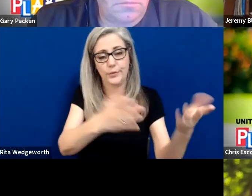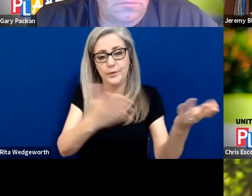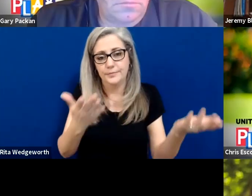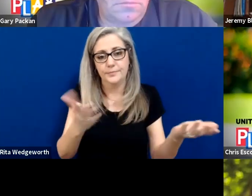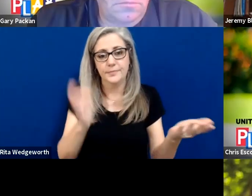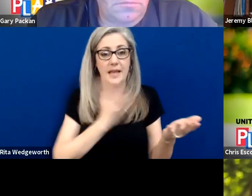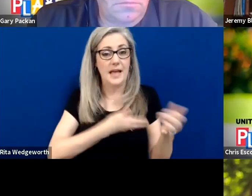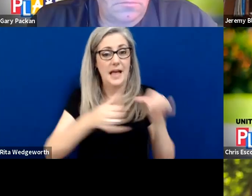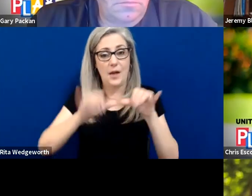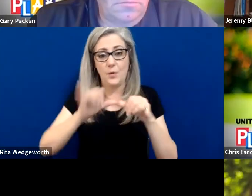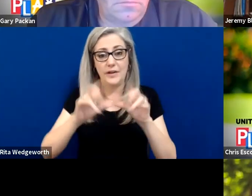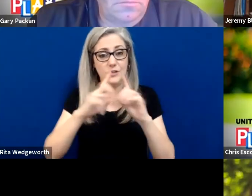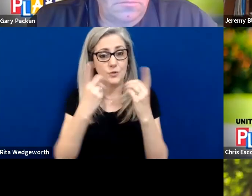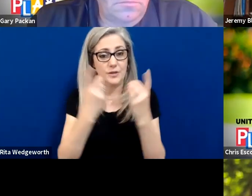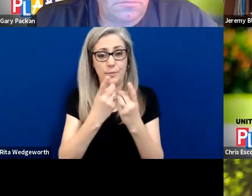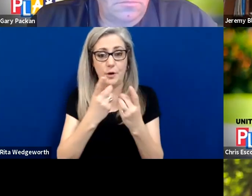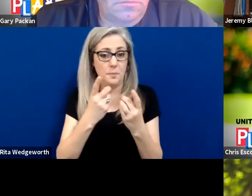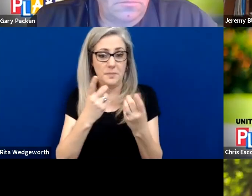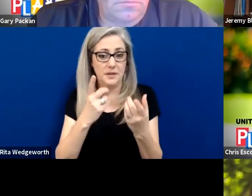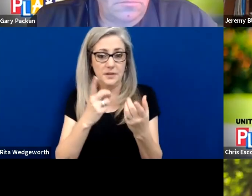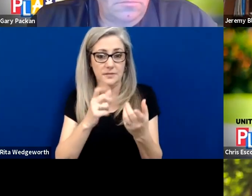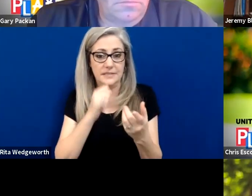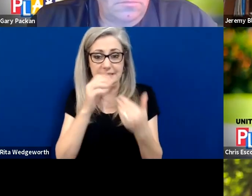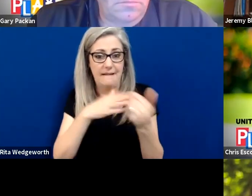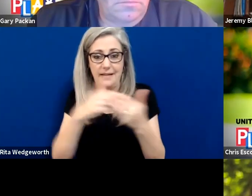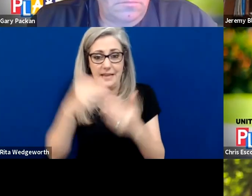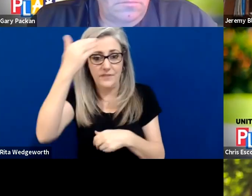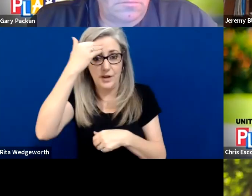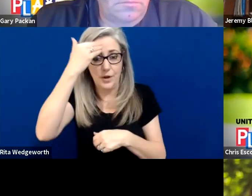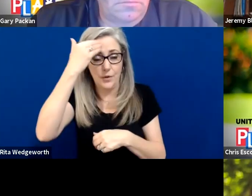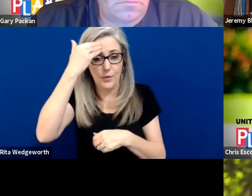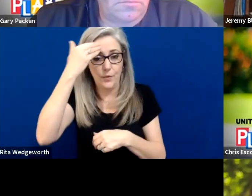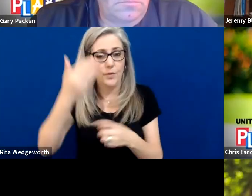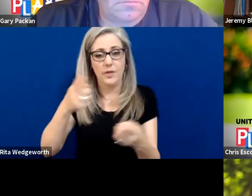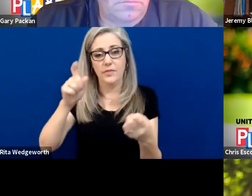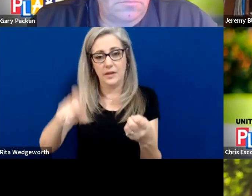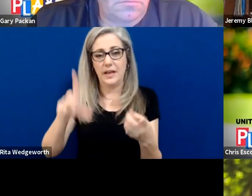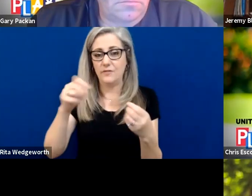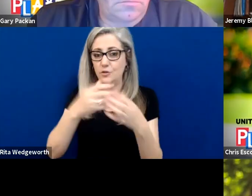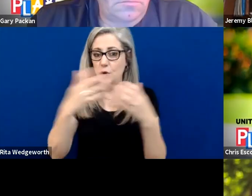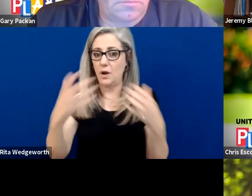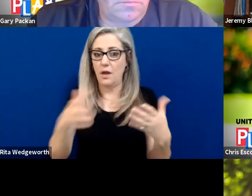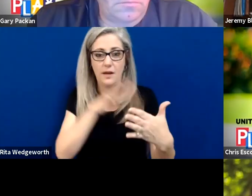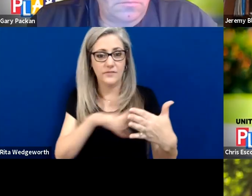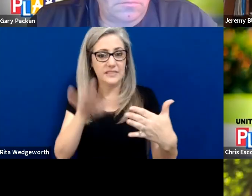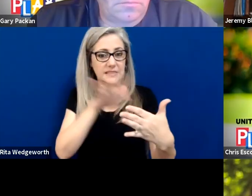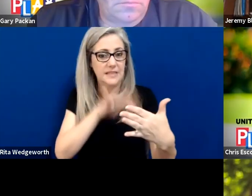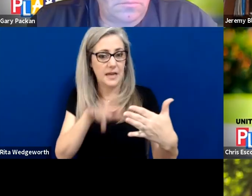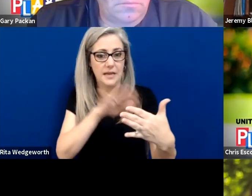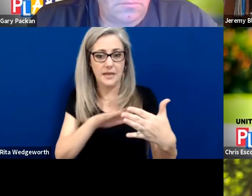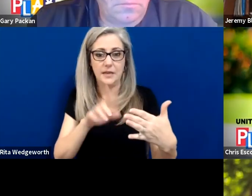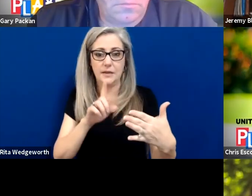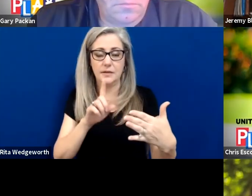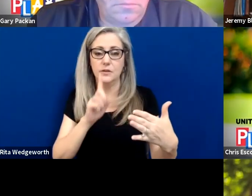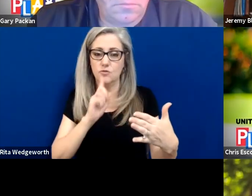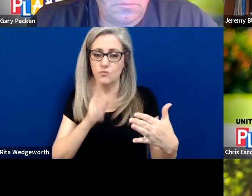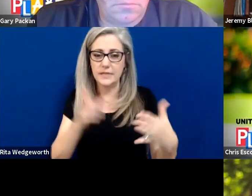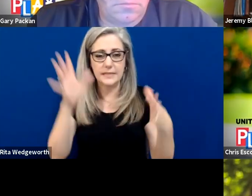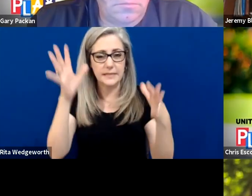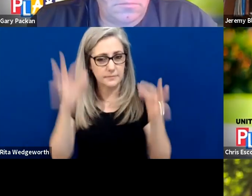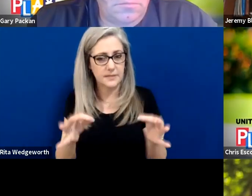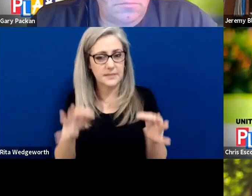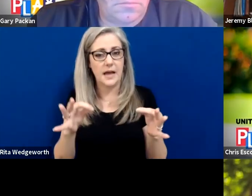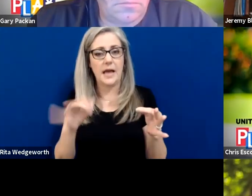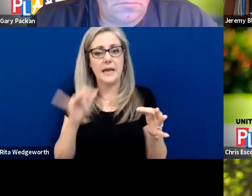engineering department doesn't even know. They're going to have to do a lot of studying to really determine